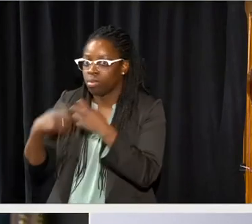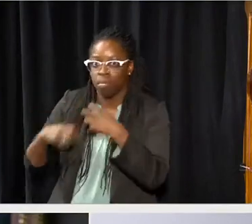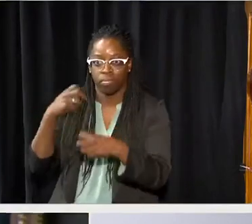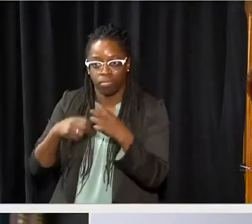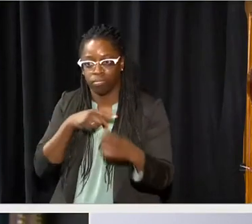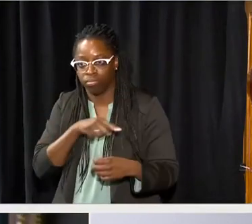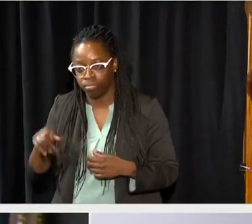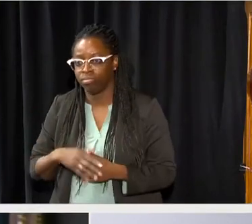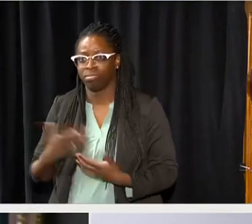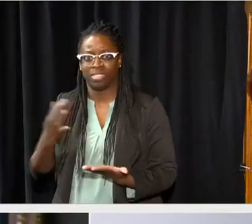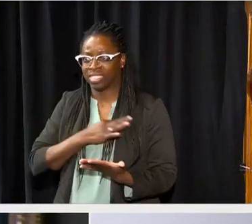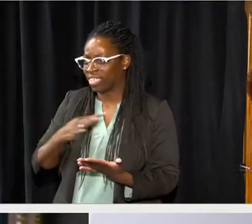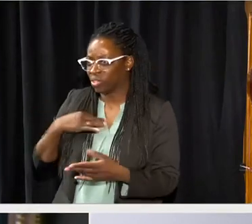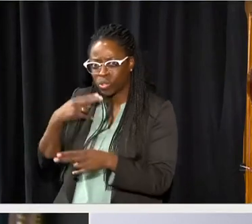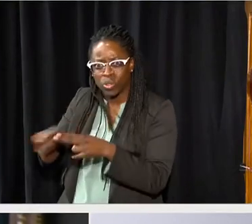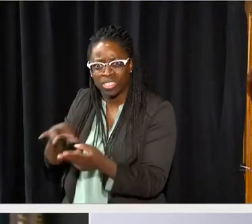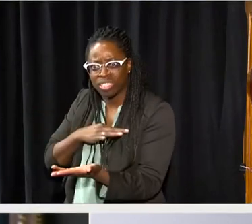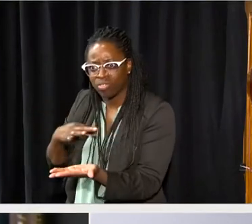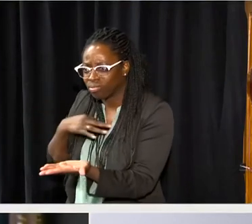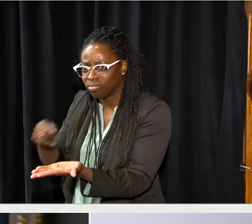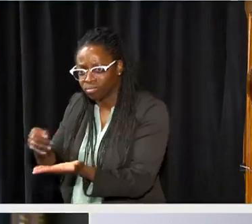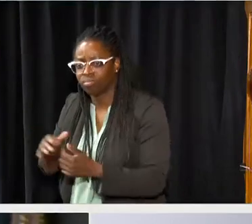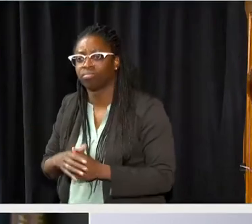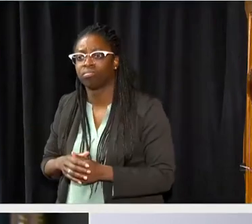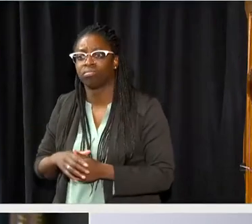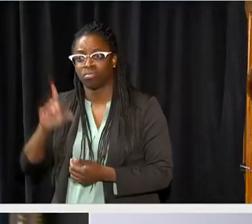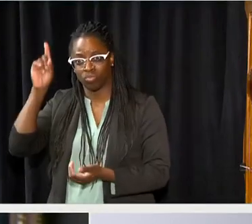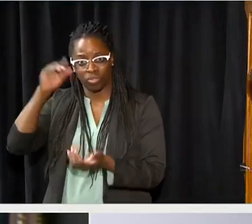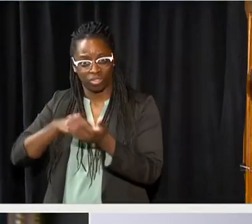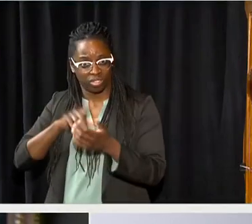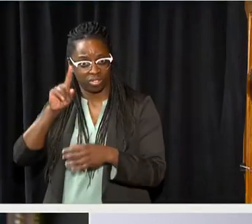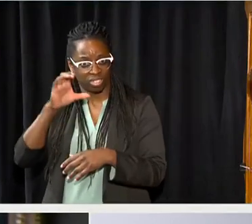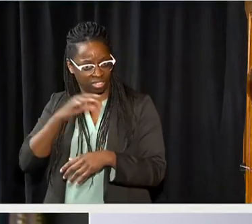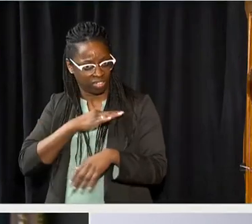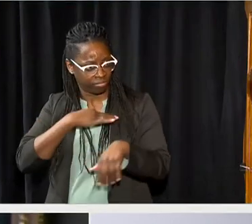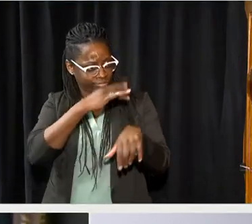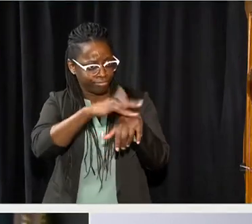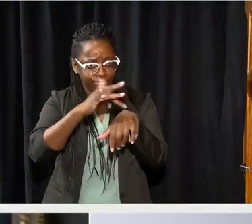and woefully understaffed. 1,100 vacancies alone